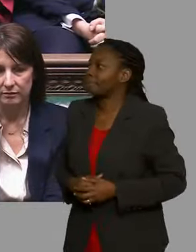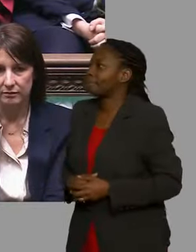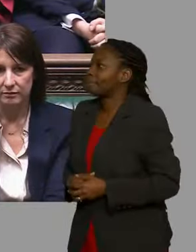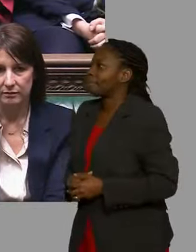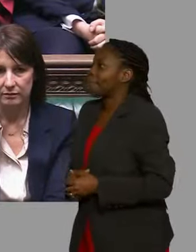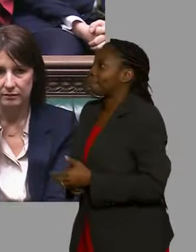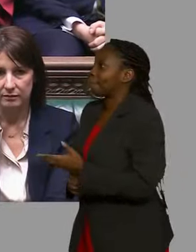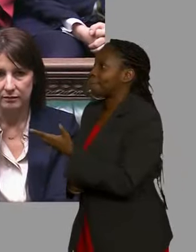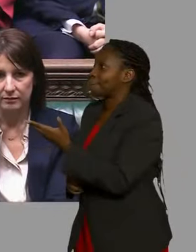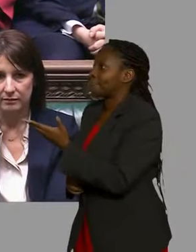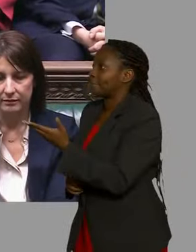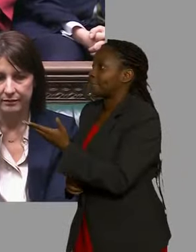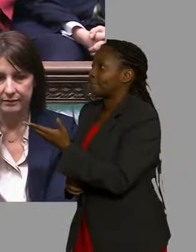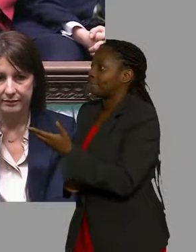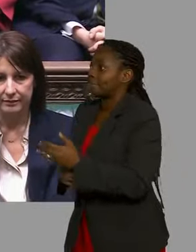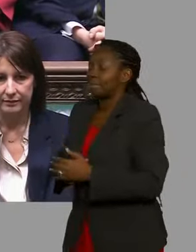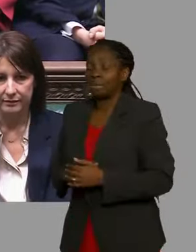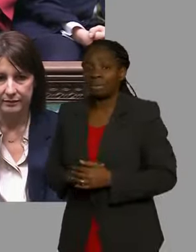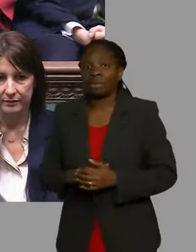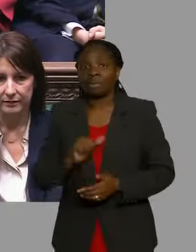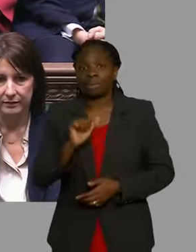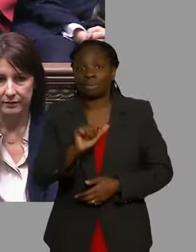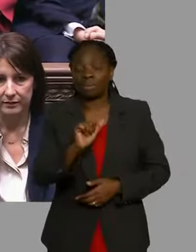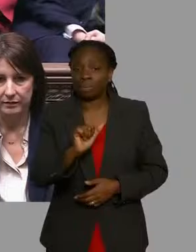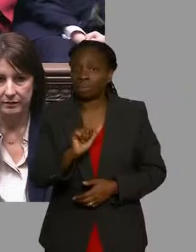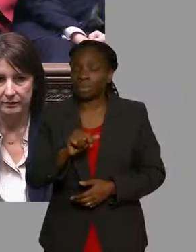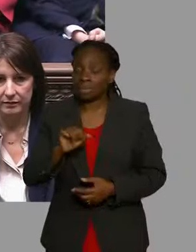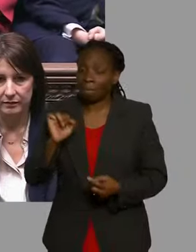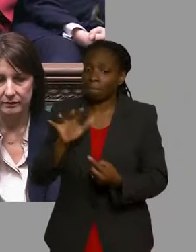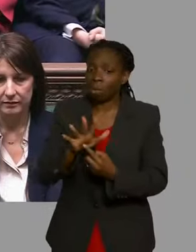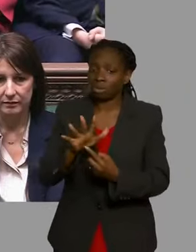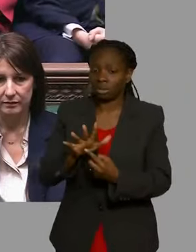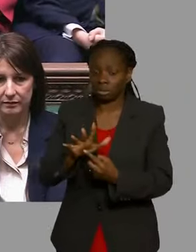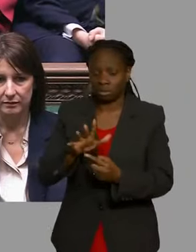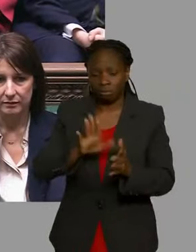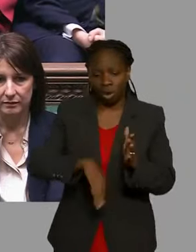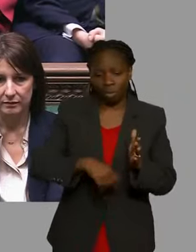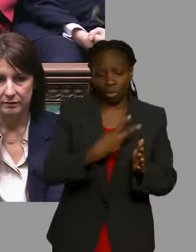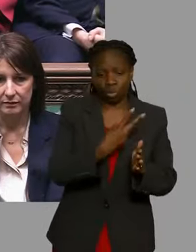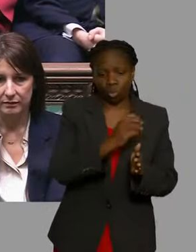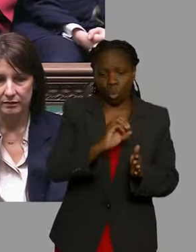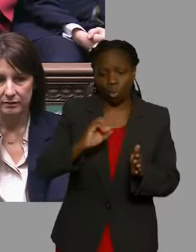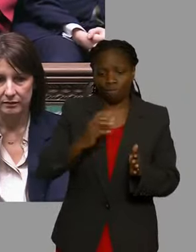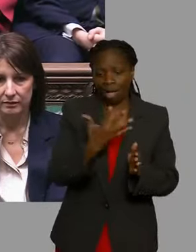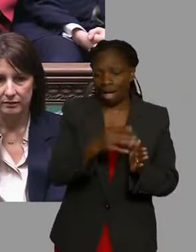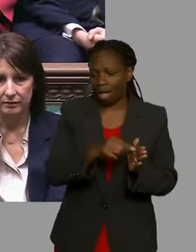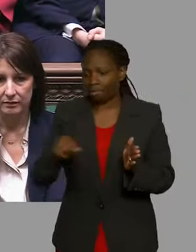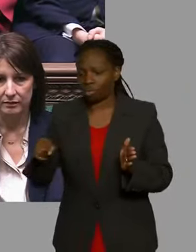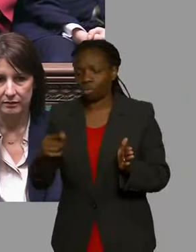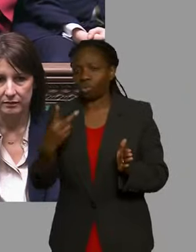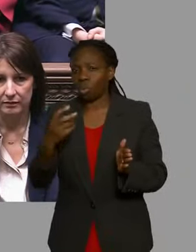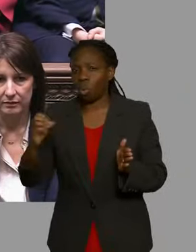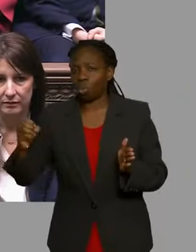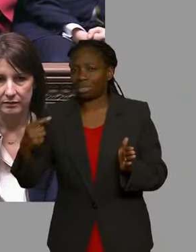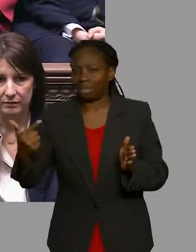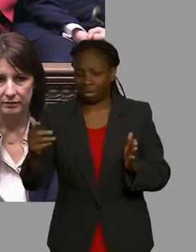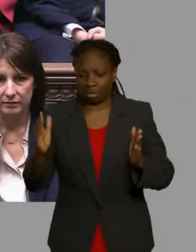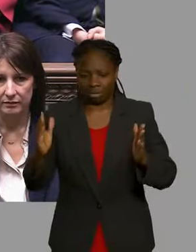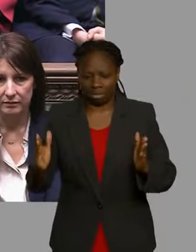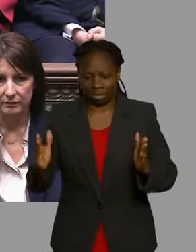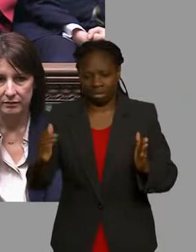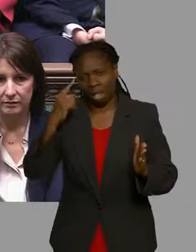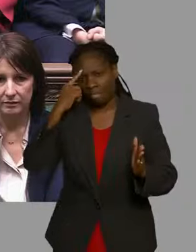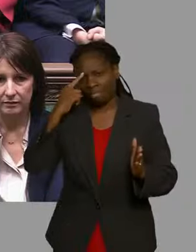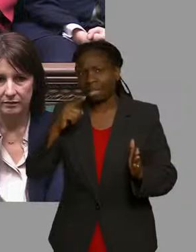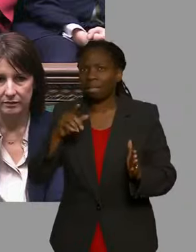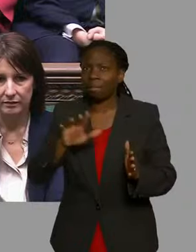Between 2005 and 2007, there were, I think, a 28-month delay in letters to women born in the